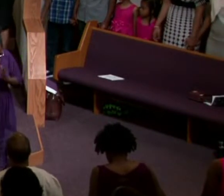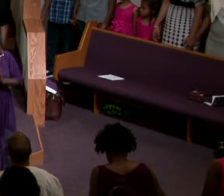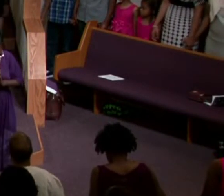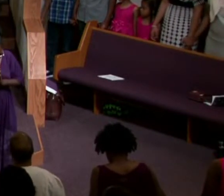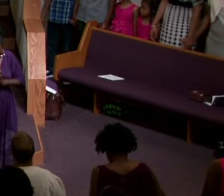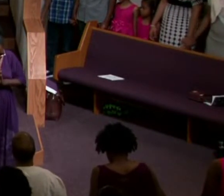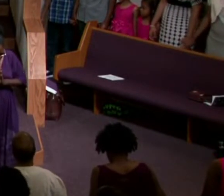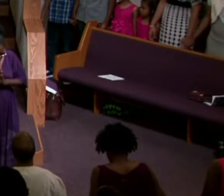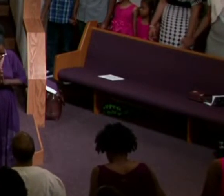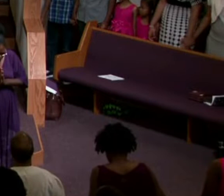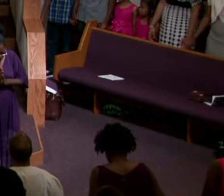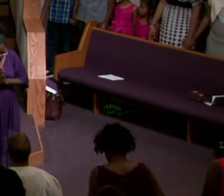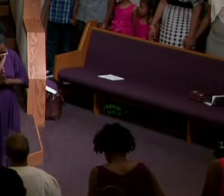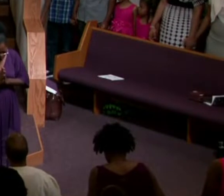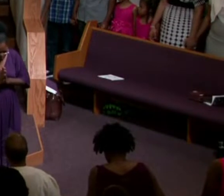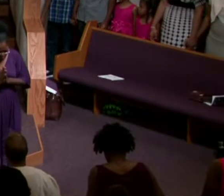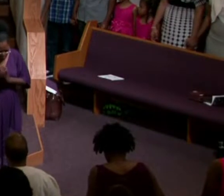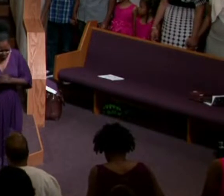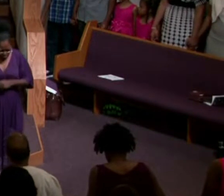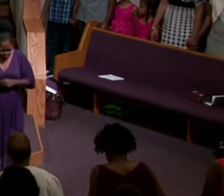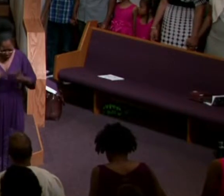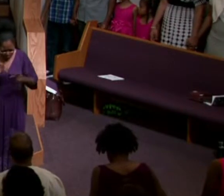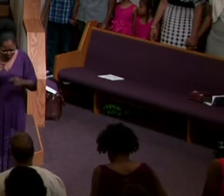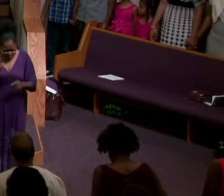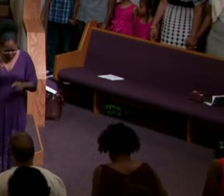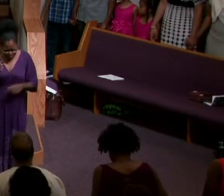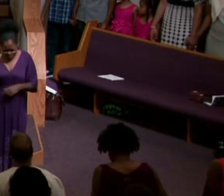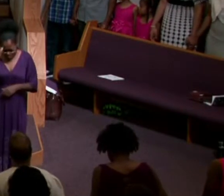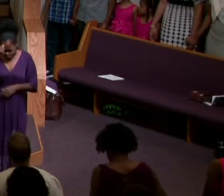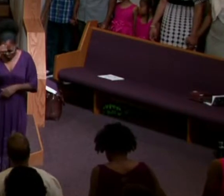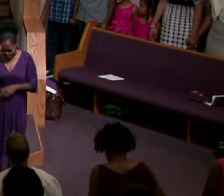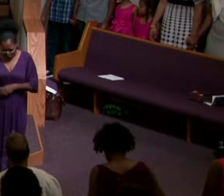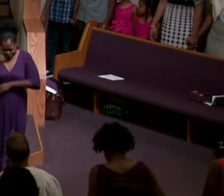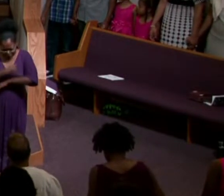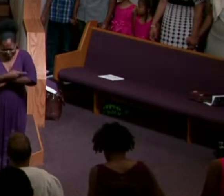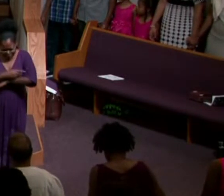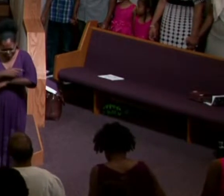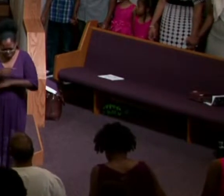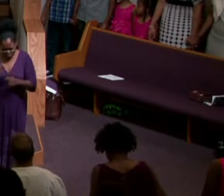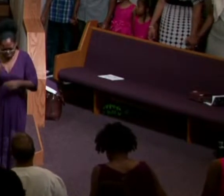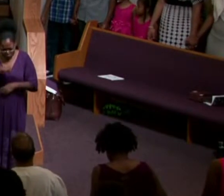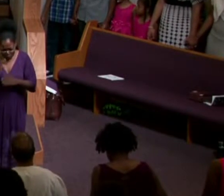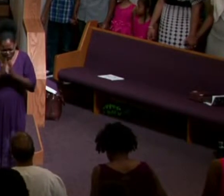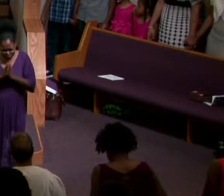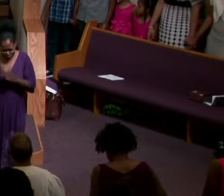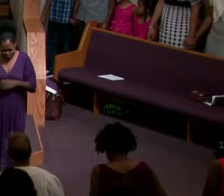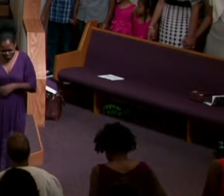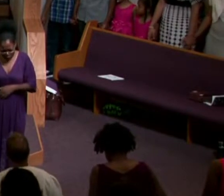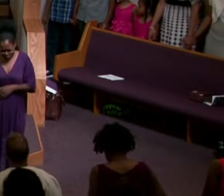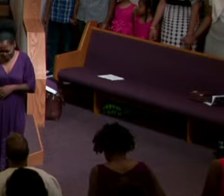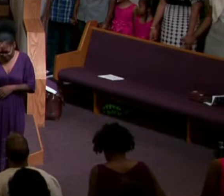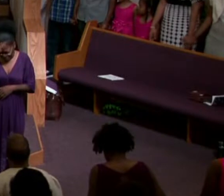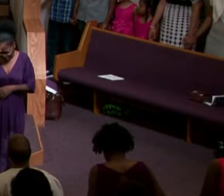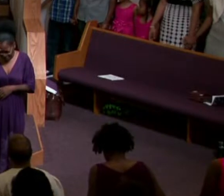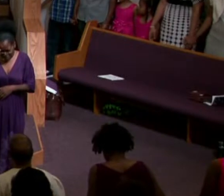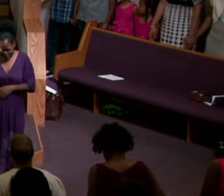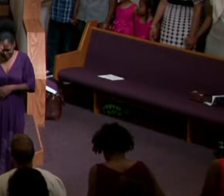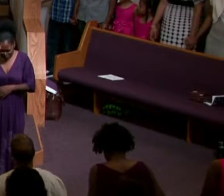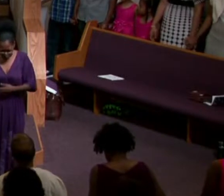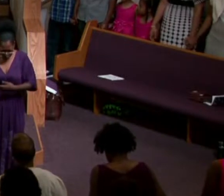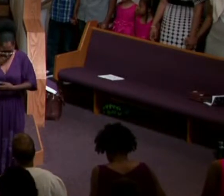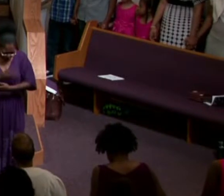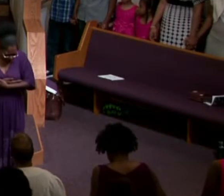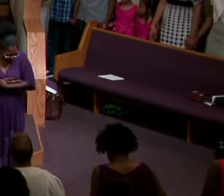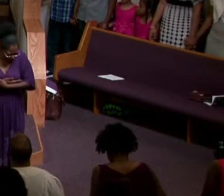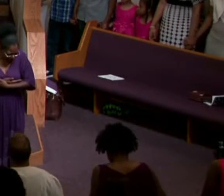this Father's Day, Father. We pray for all our men in the name of Jesus. We pray for our sons, Father. We pray for